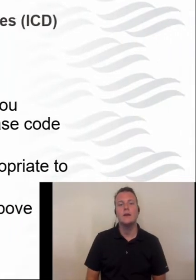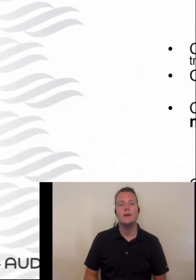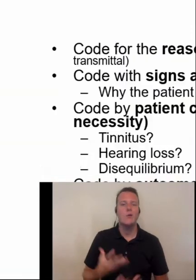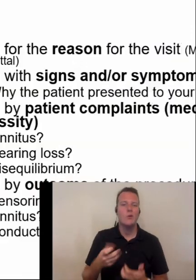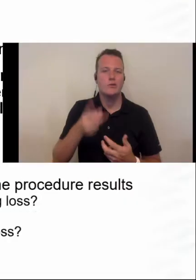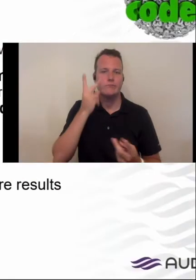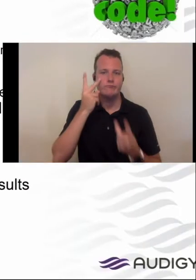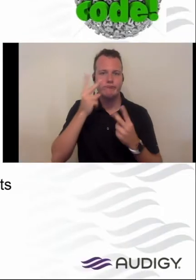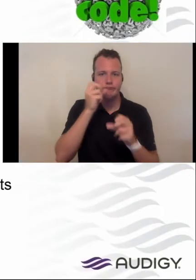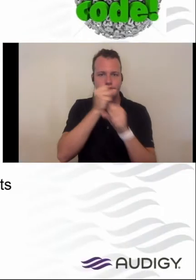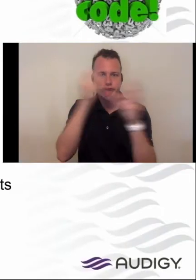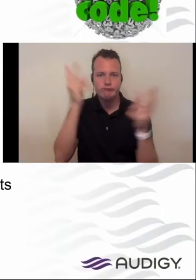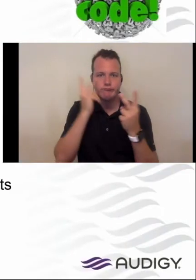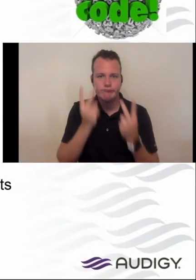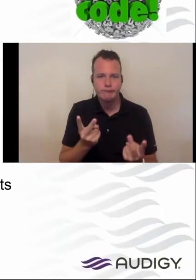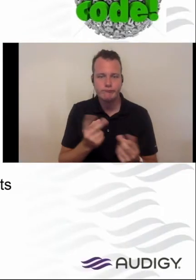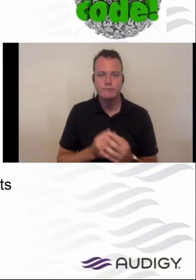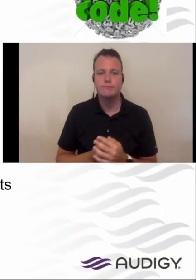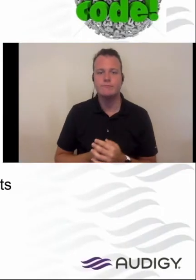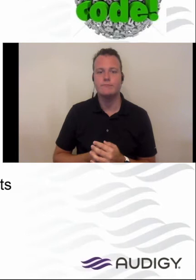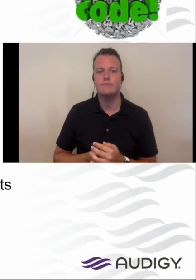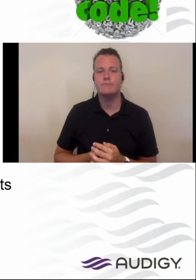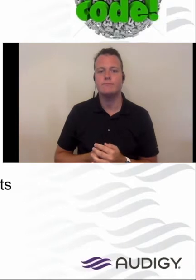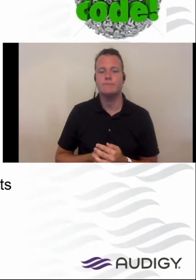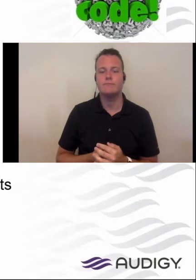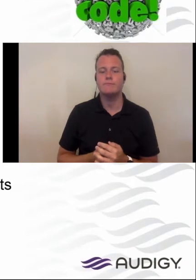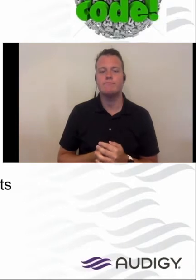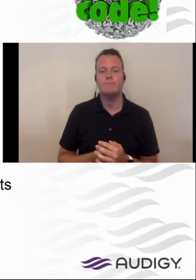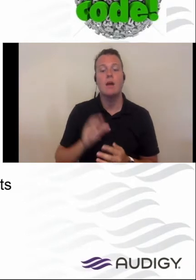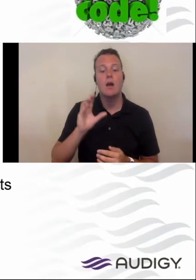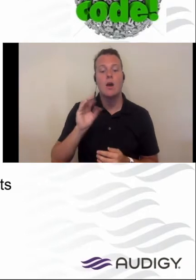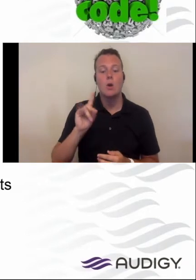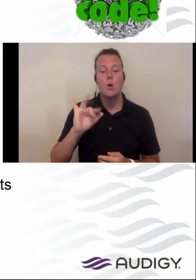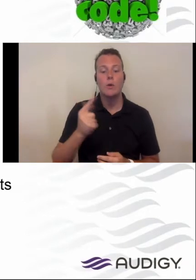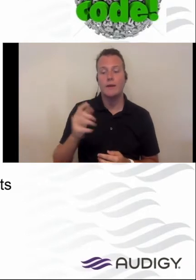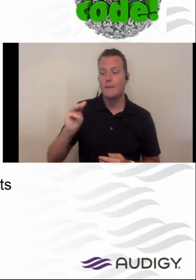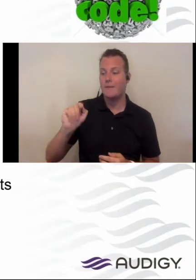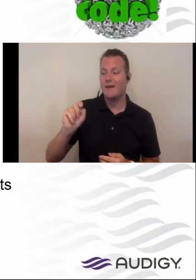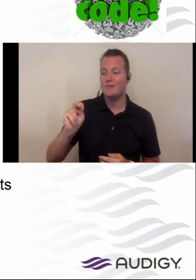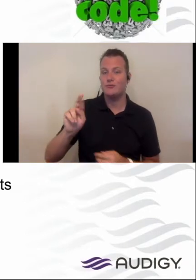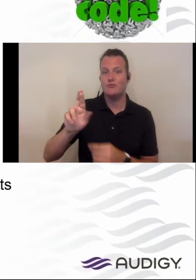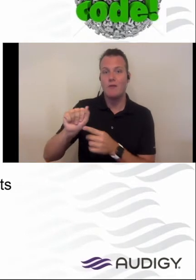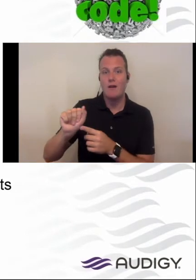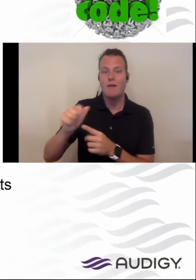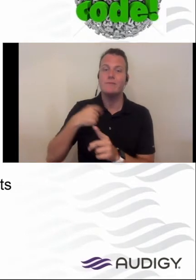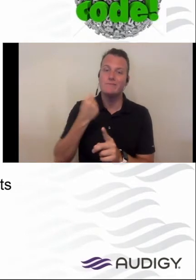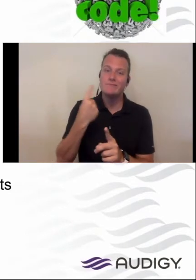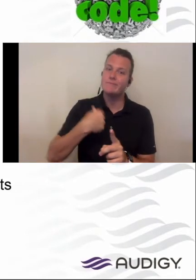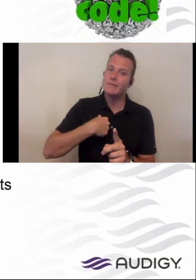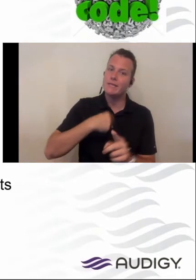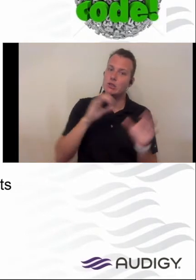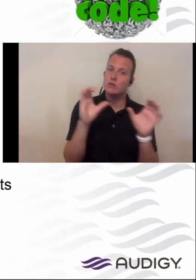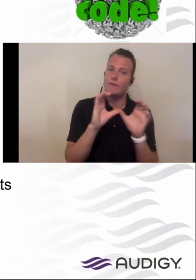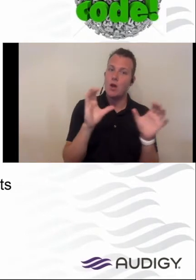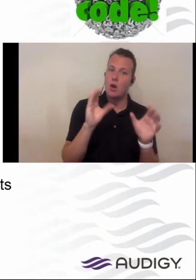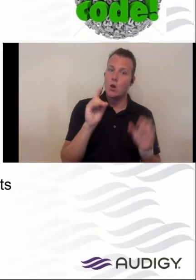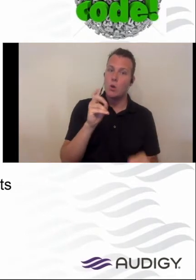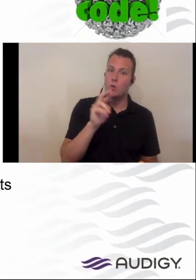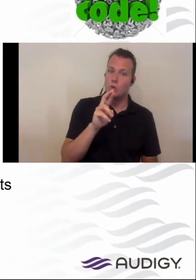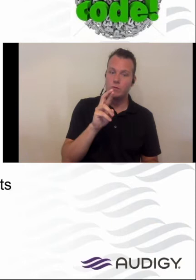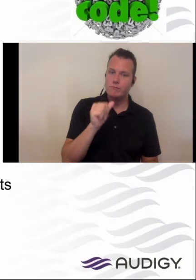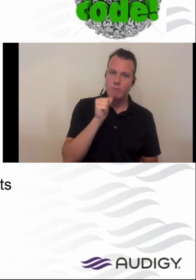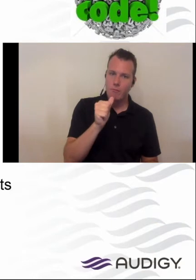that looks like. The coding mantra, I'm not a certified coder, nor do I play one on